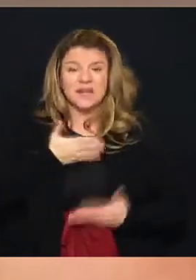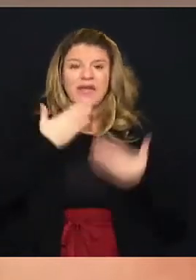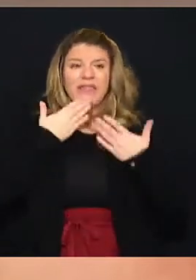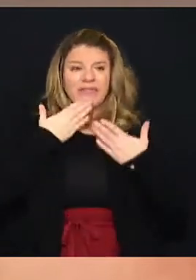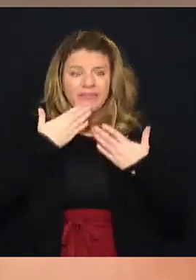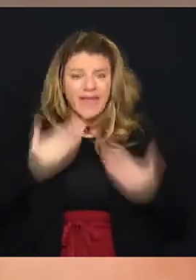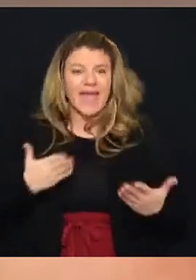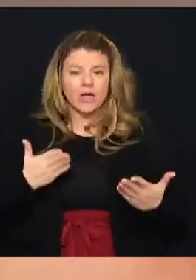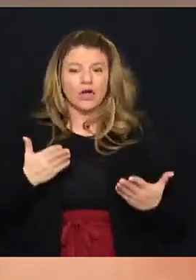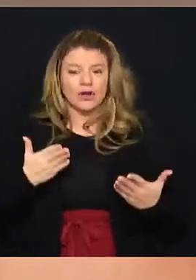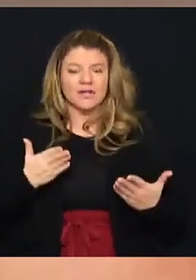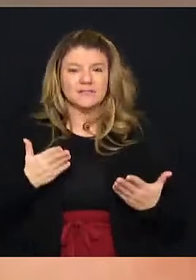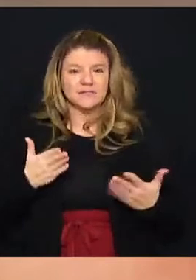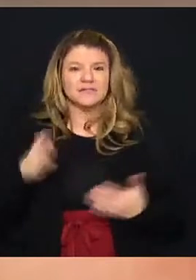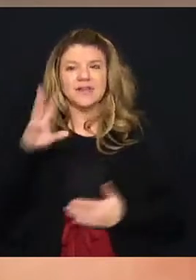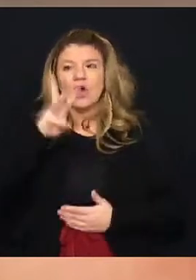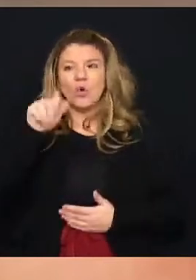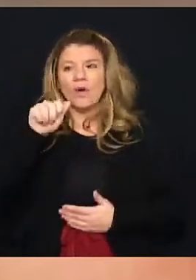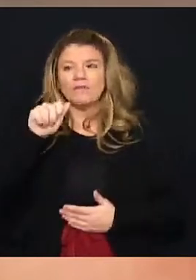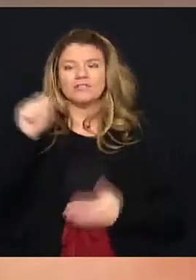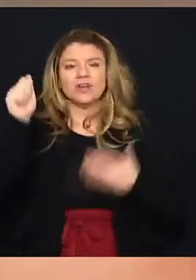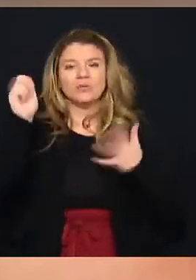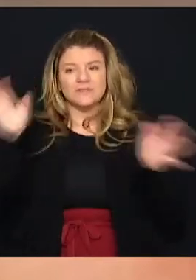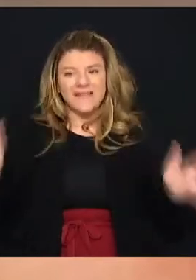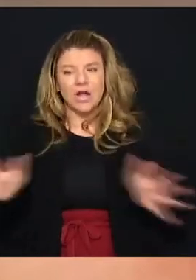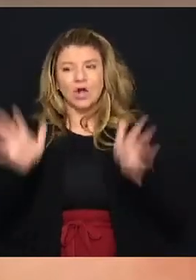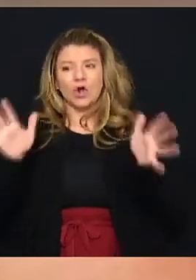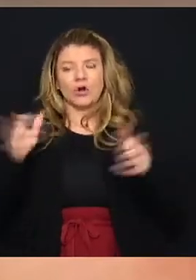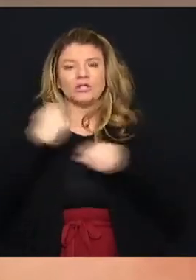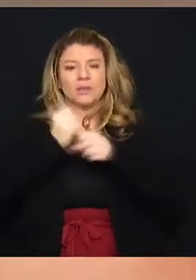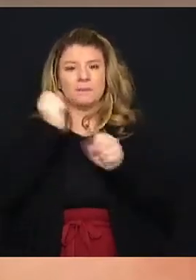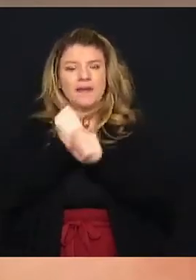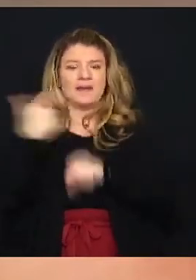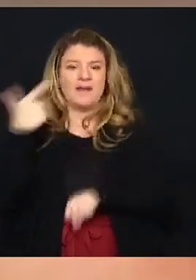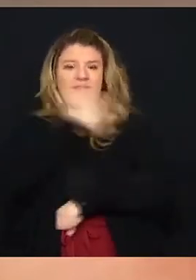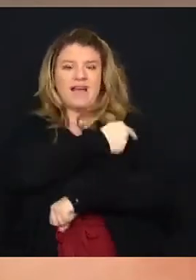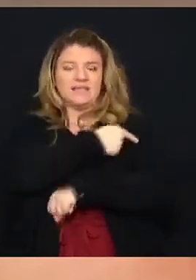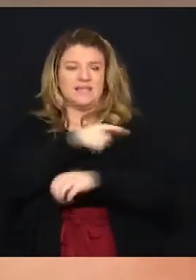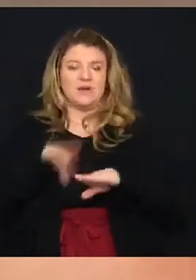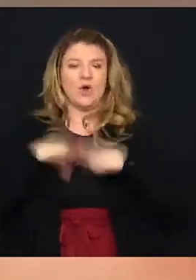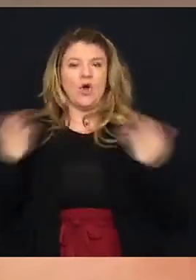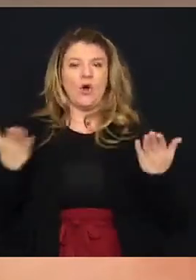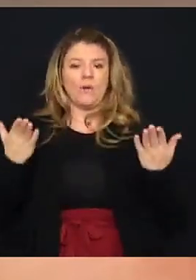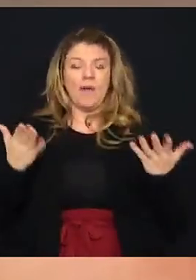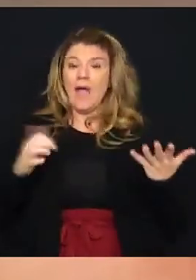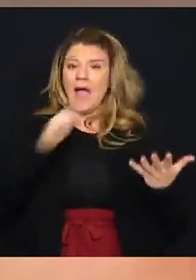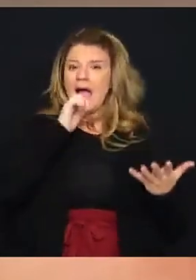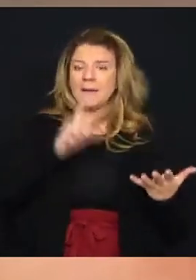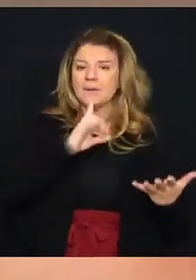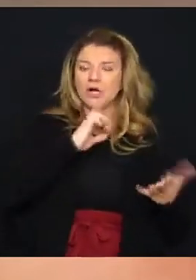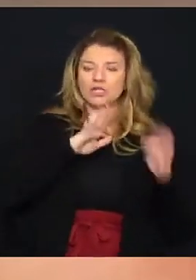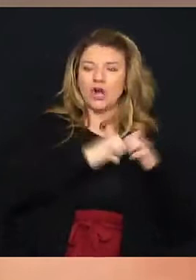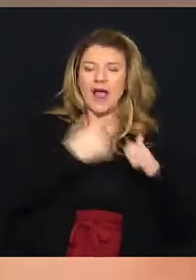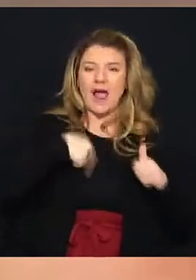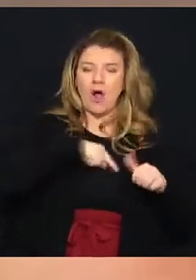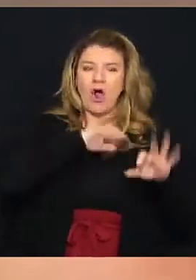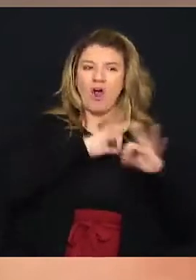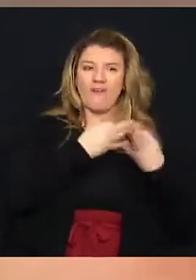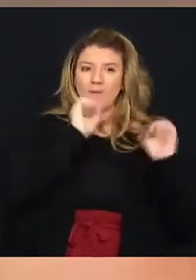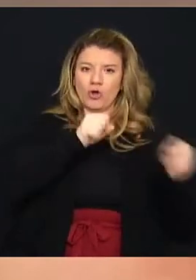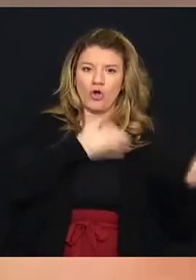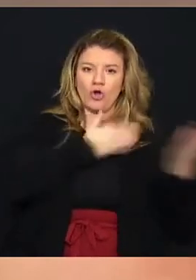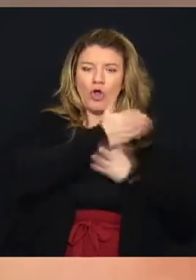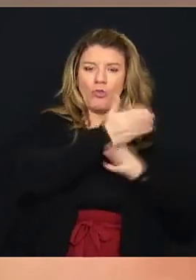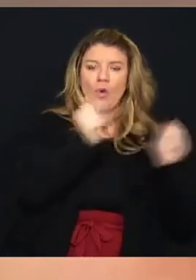goodness that West Virginia was pressing to make vaccines available, because I'm not sure how our family would have weathered this